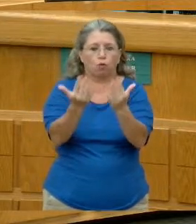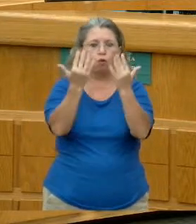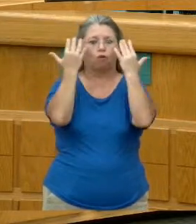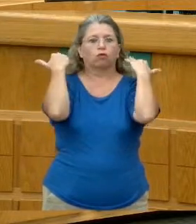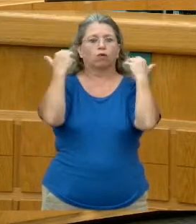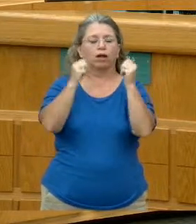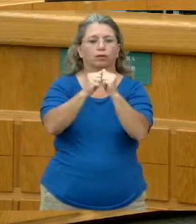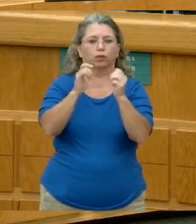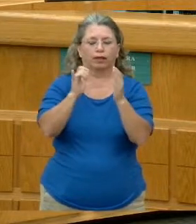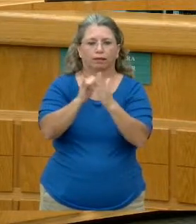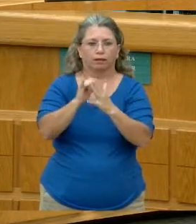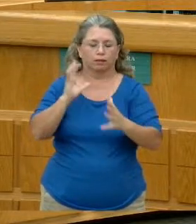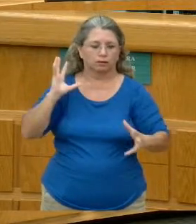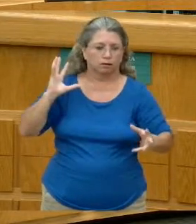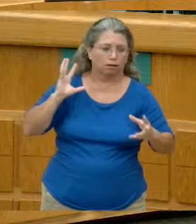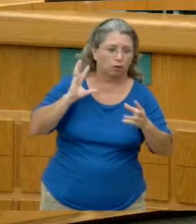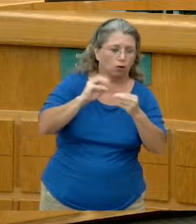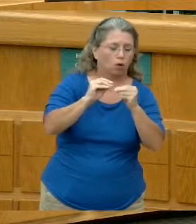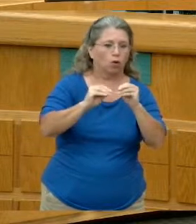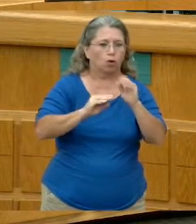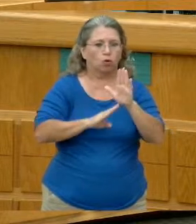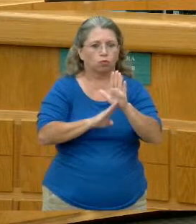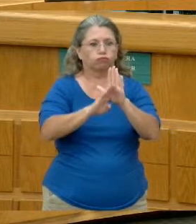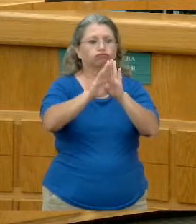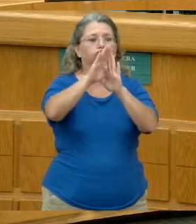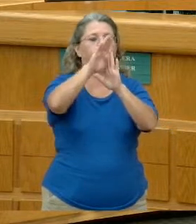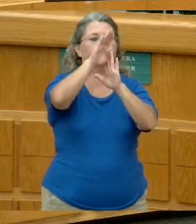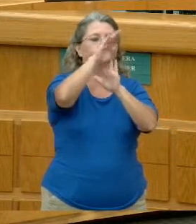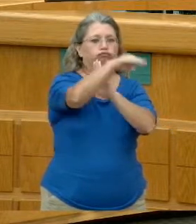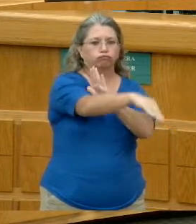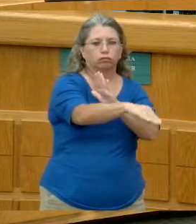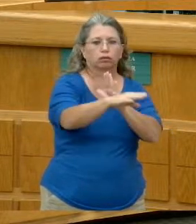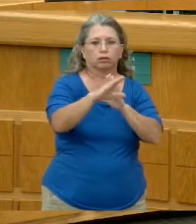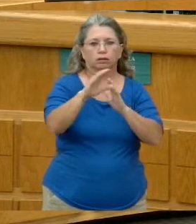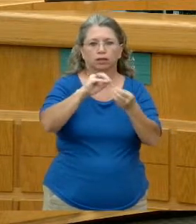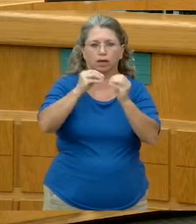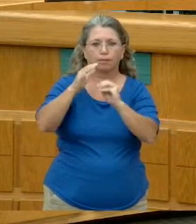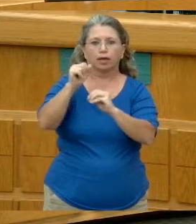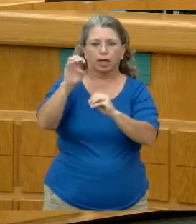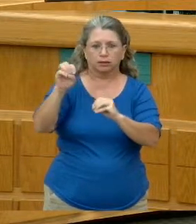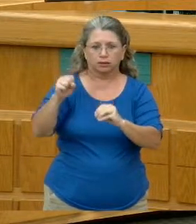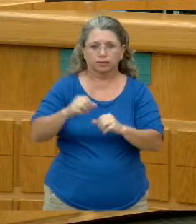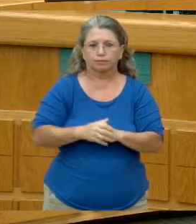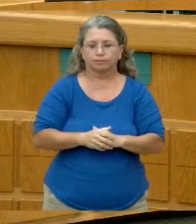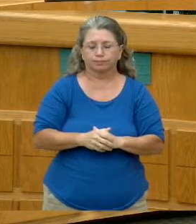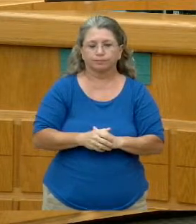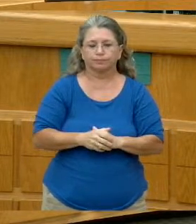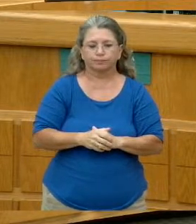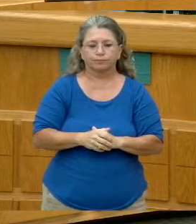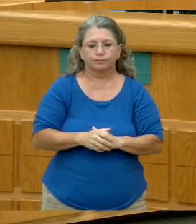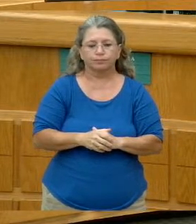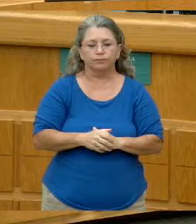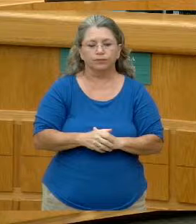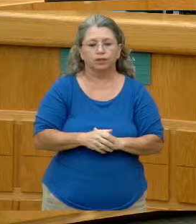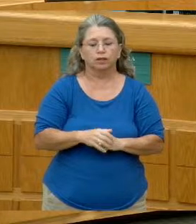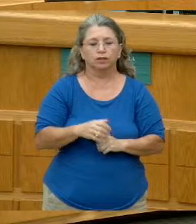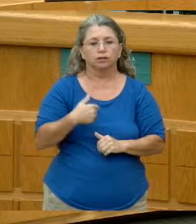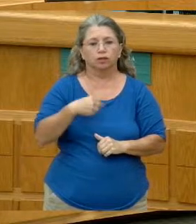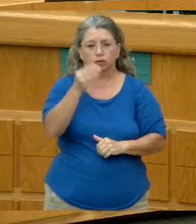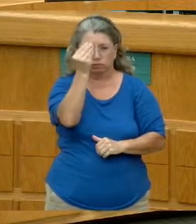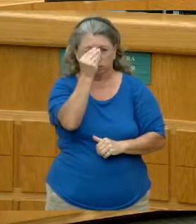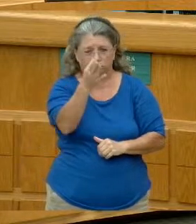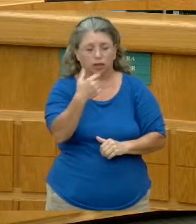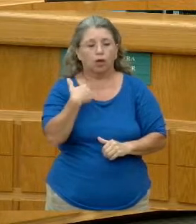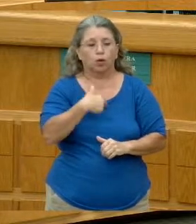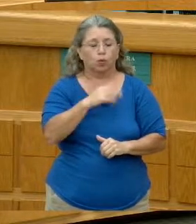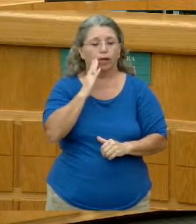cumulative wave of cases. And so what I want to tell you is that we are going to employ data